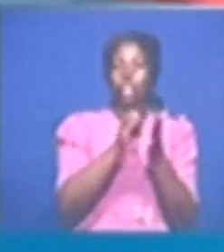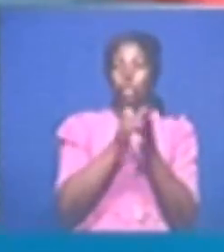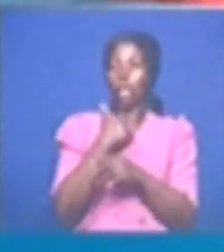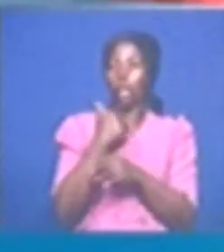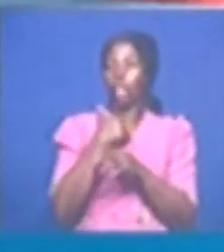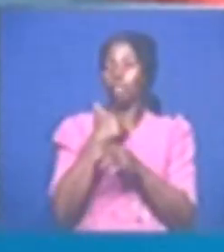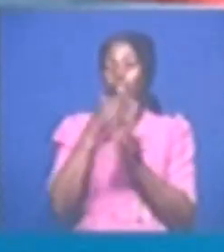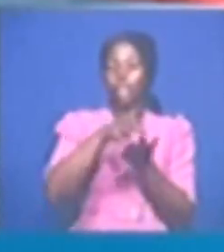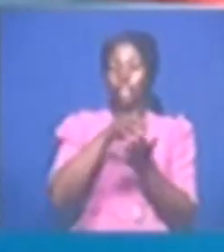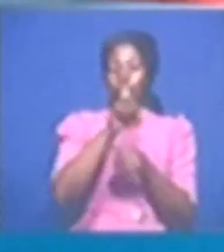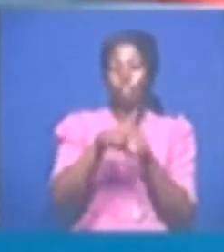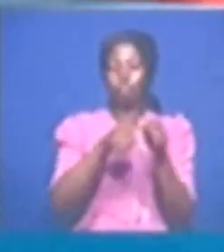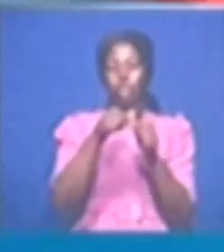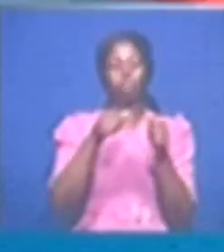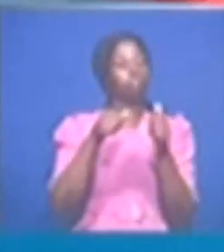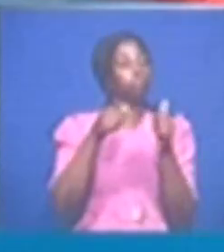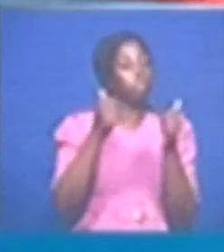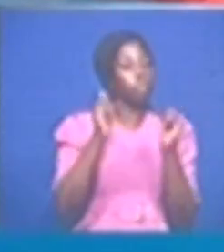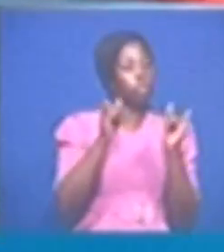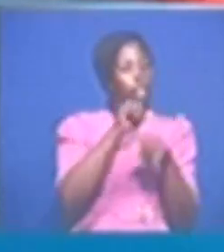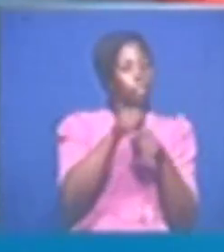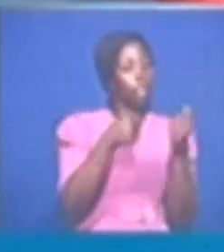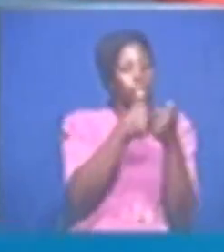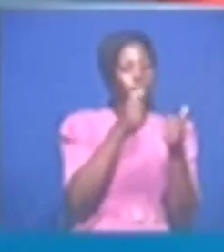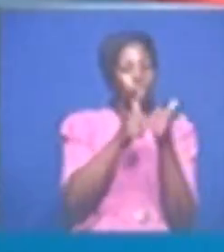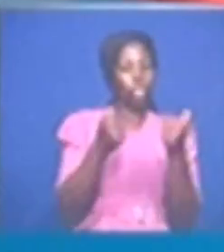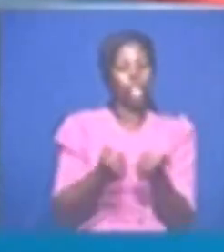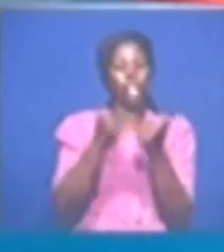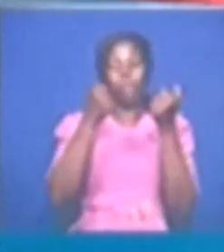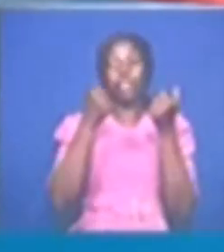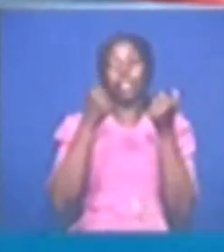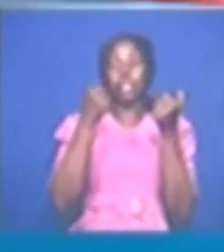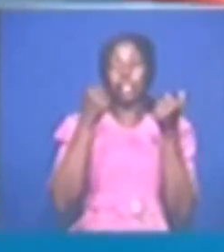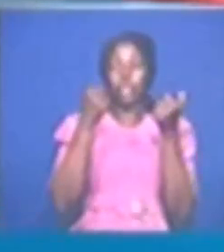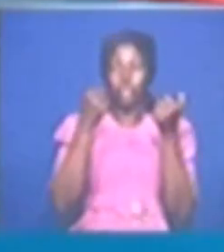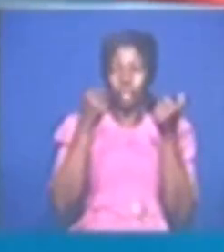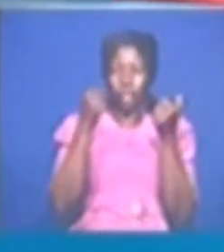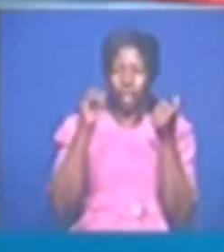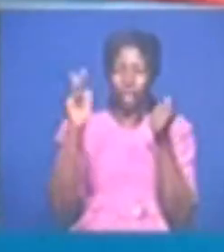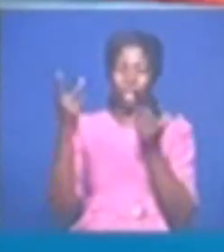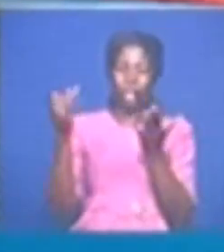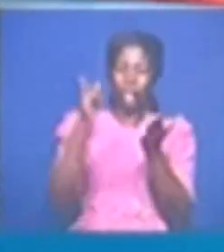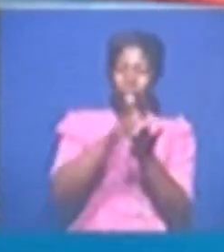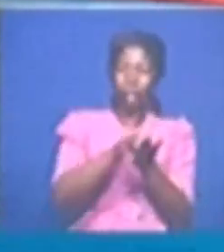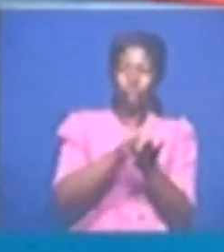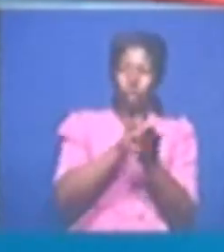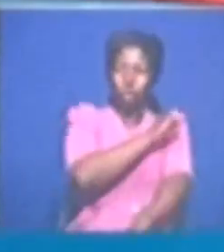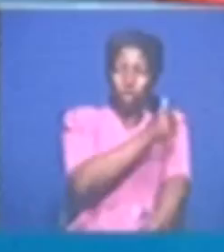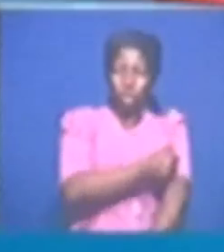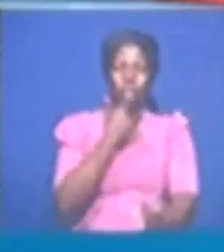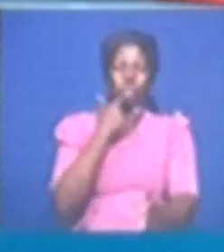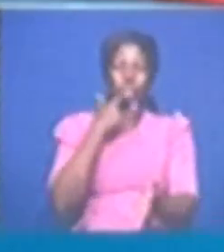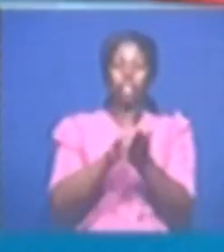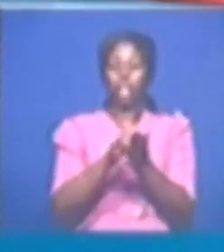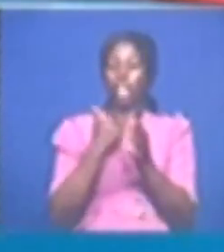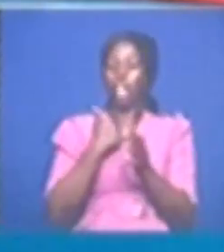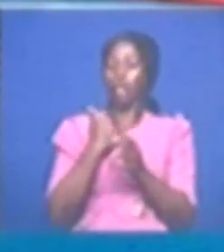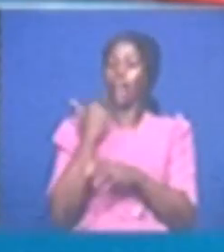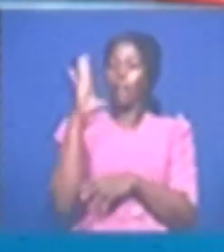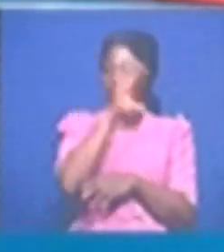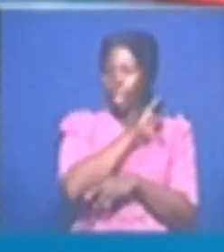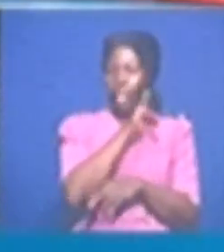taken place where the Kenya Airports Authority is confirming that there have been reports of a missing flight from Kitale to